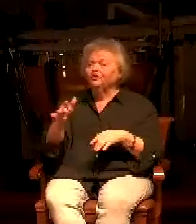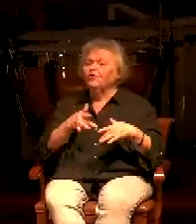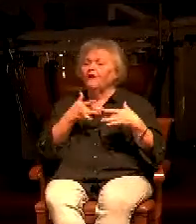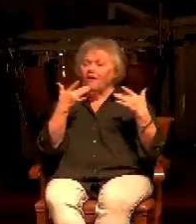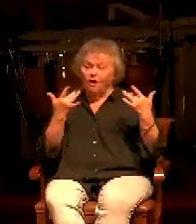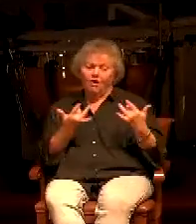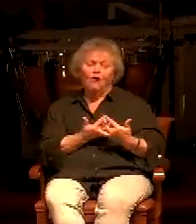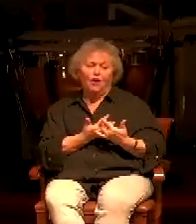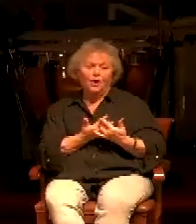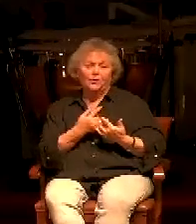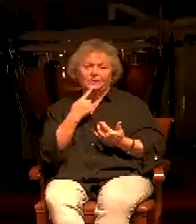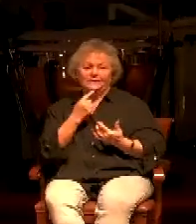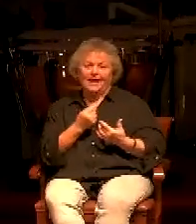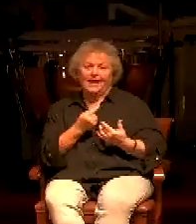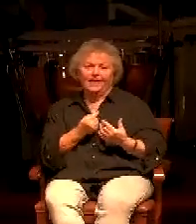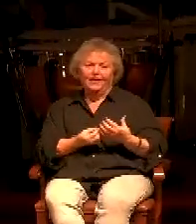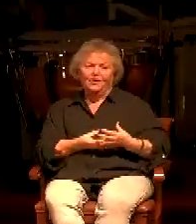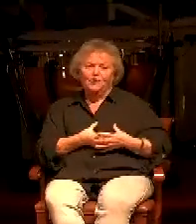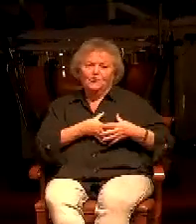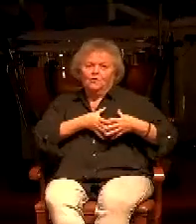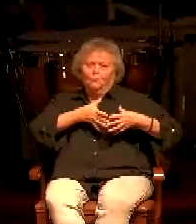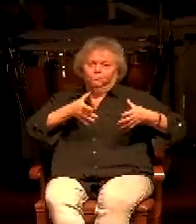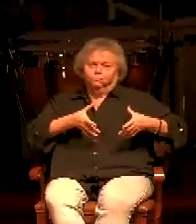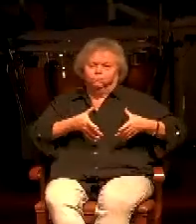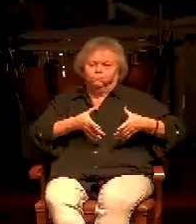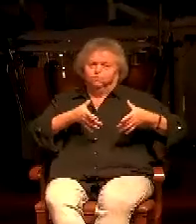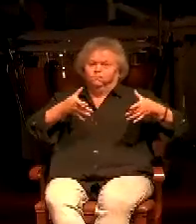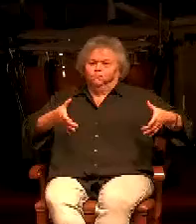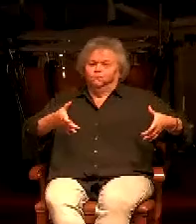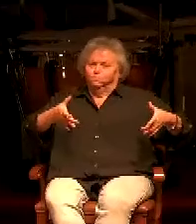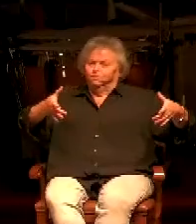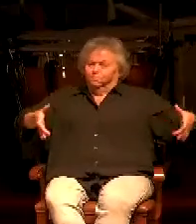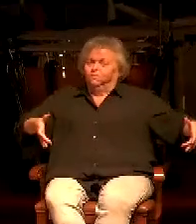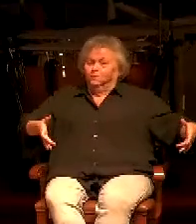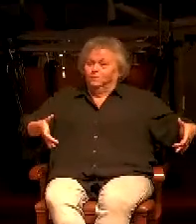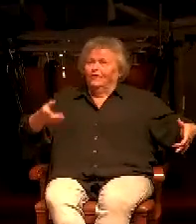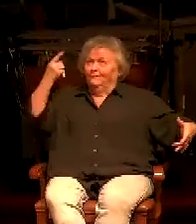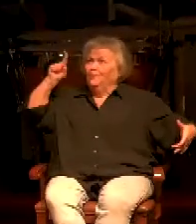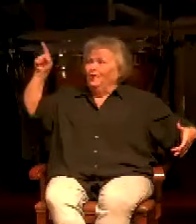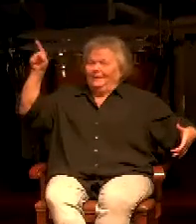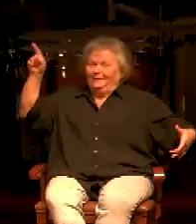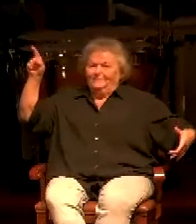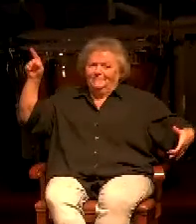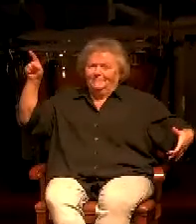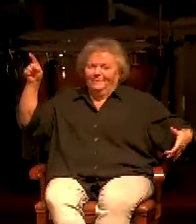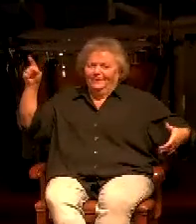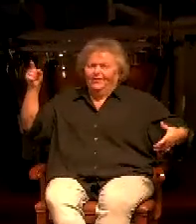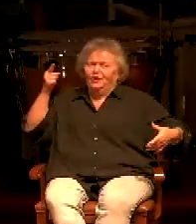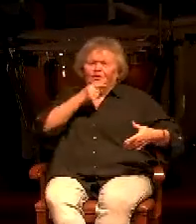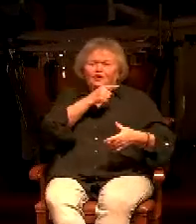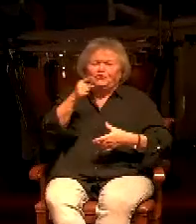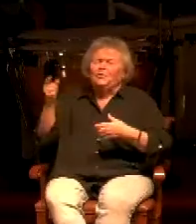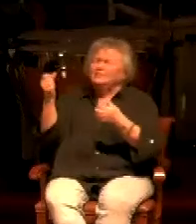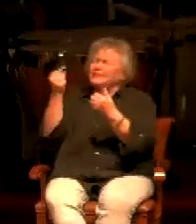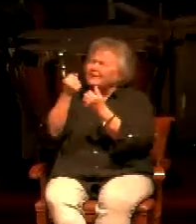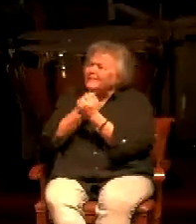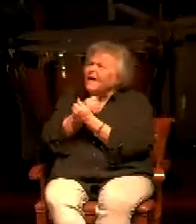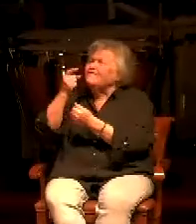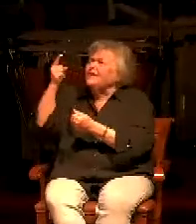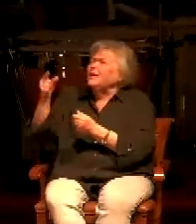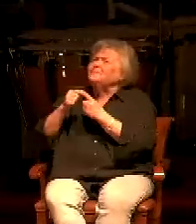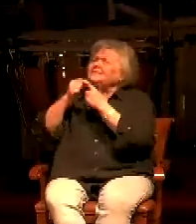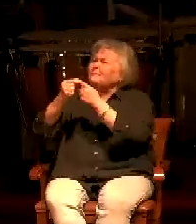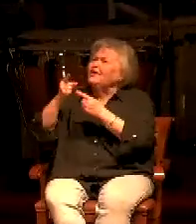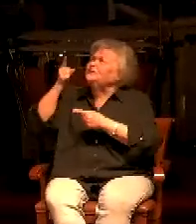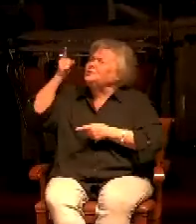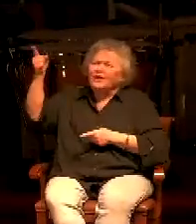of the Grinch, grow three times larger. You'll just love Him. You'll just see how special and